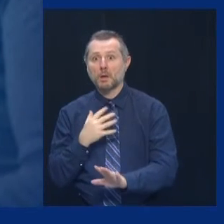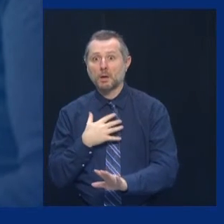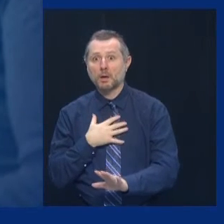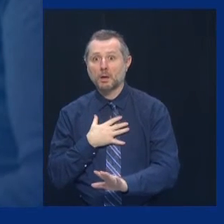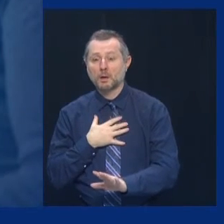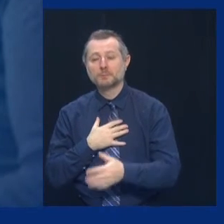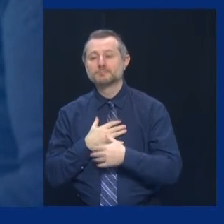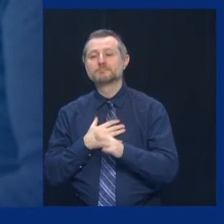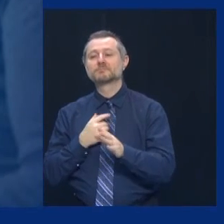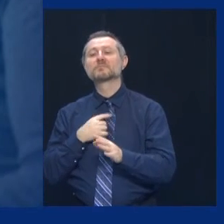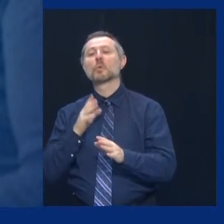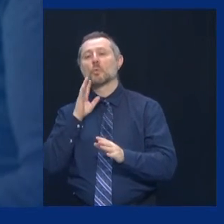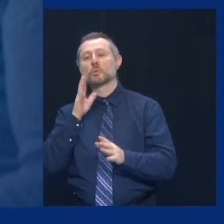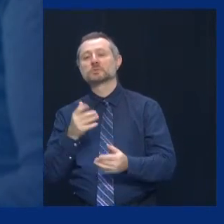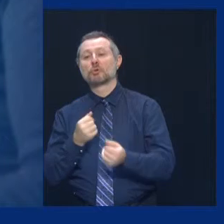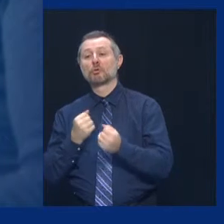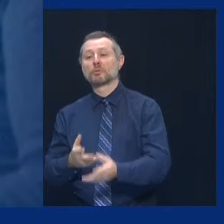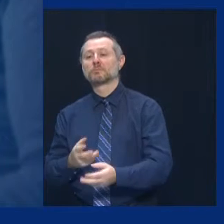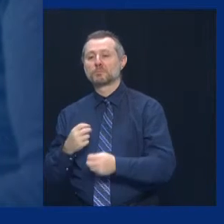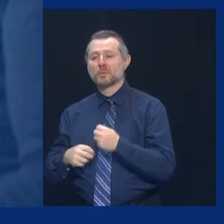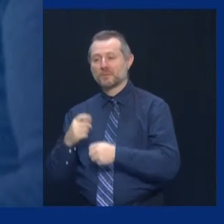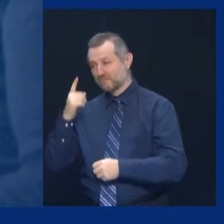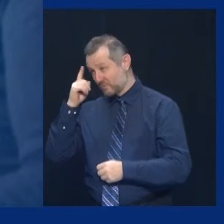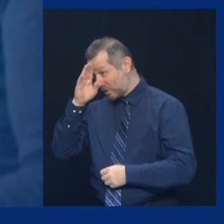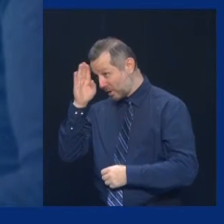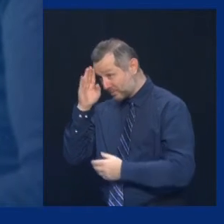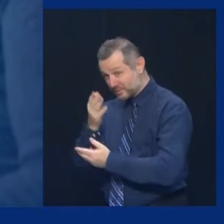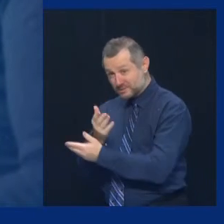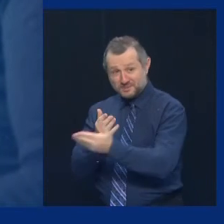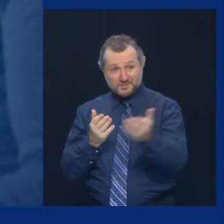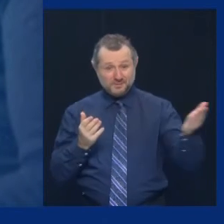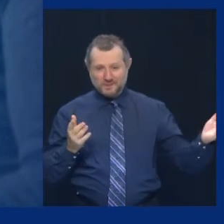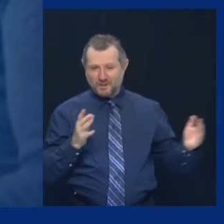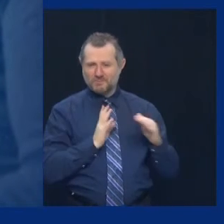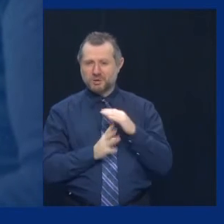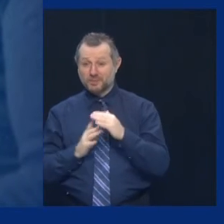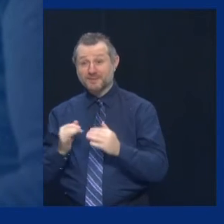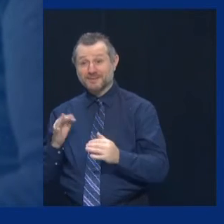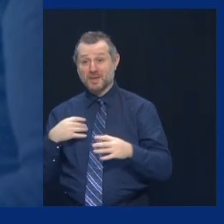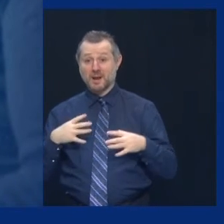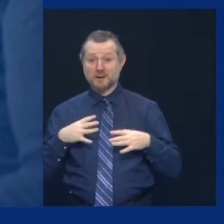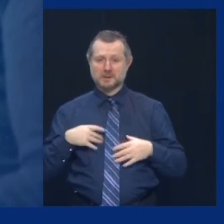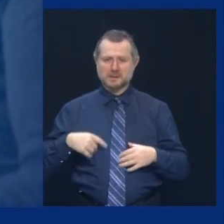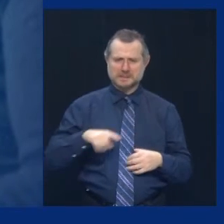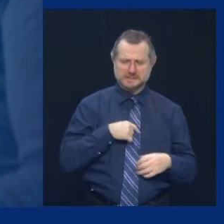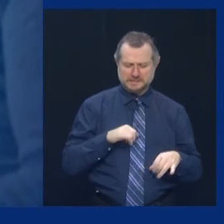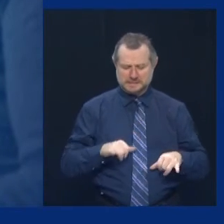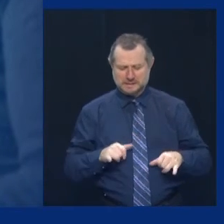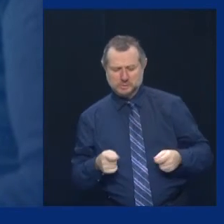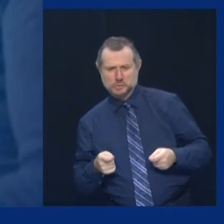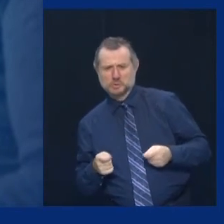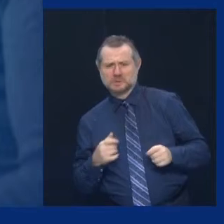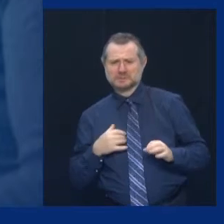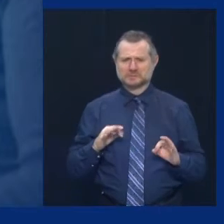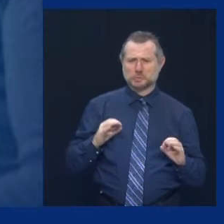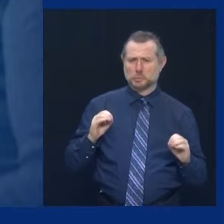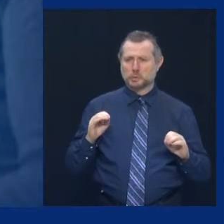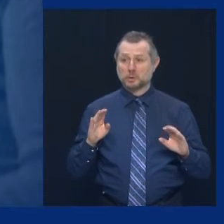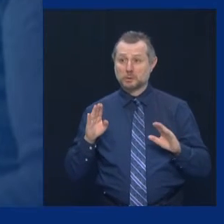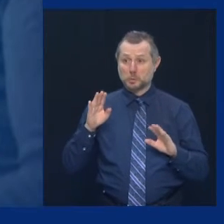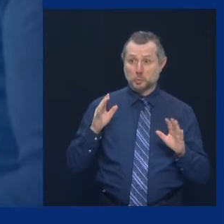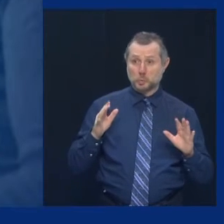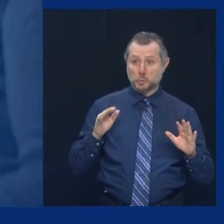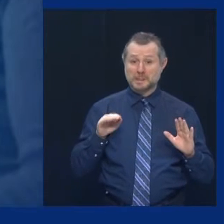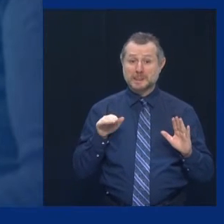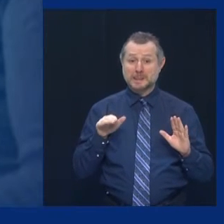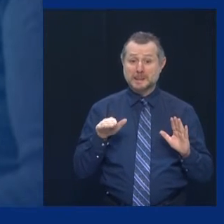if we stay under control in the holiday season and we don't have a big spike, then mid-January,